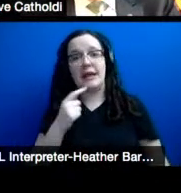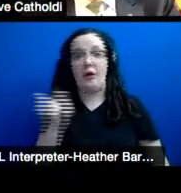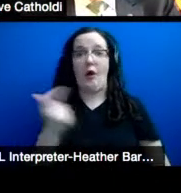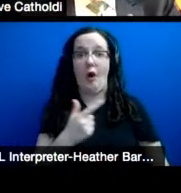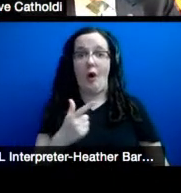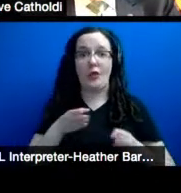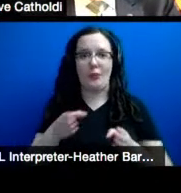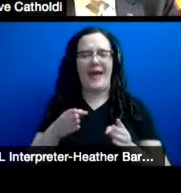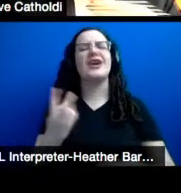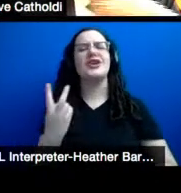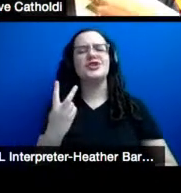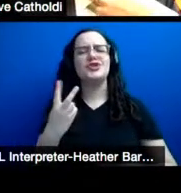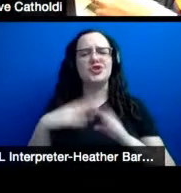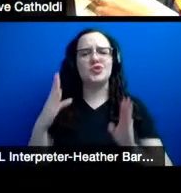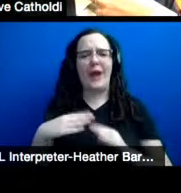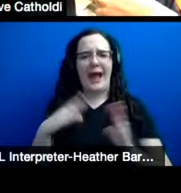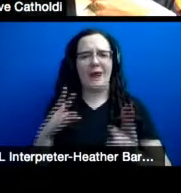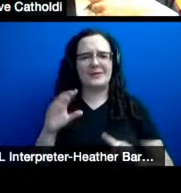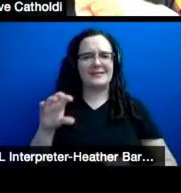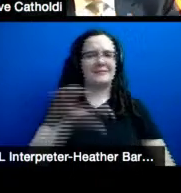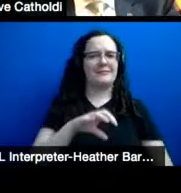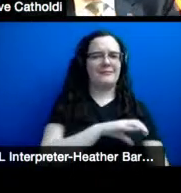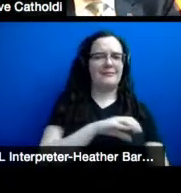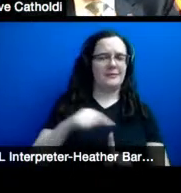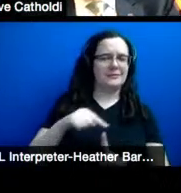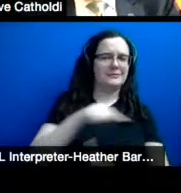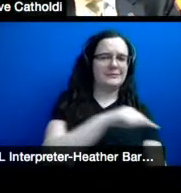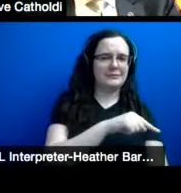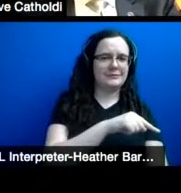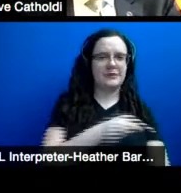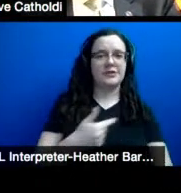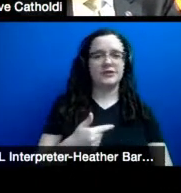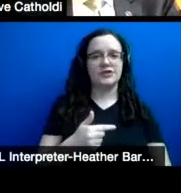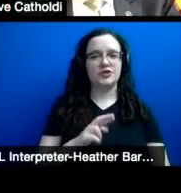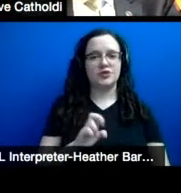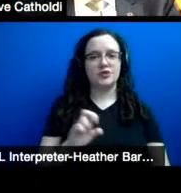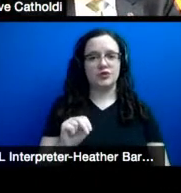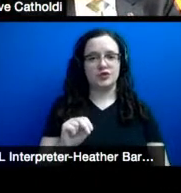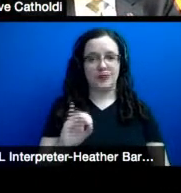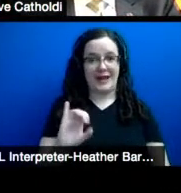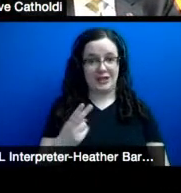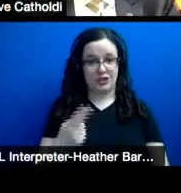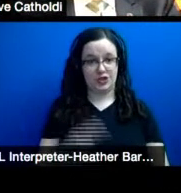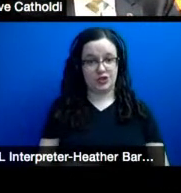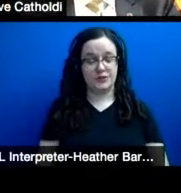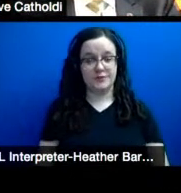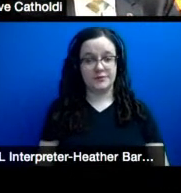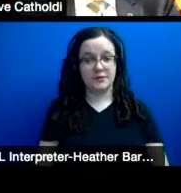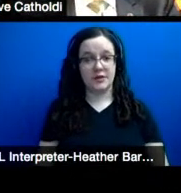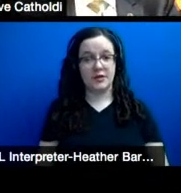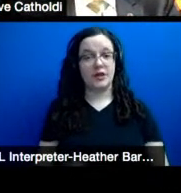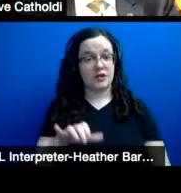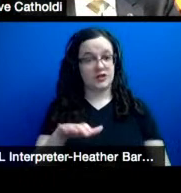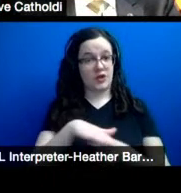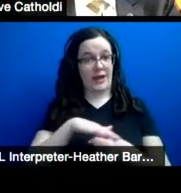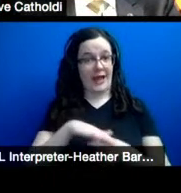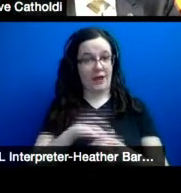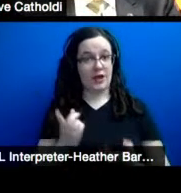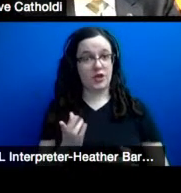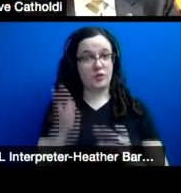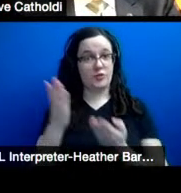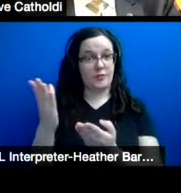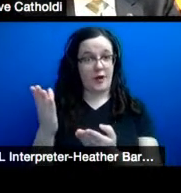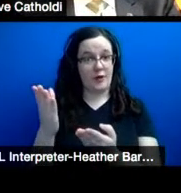houses farther down to Greenwich. So the area you would like to propose would be the area